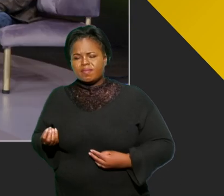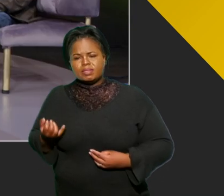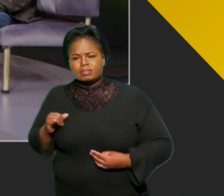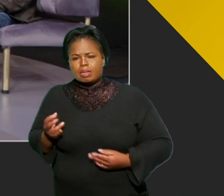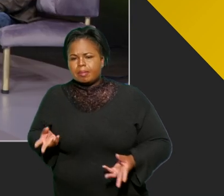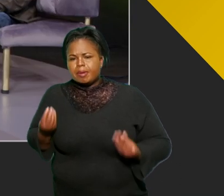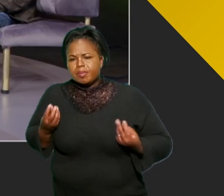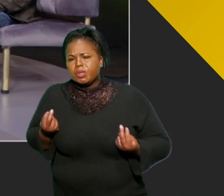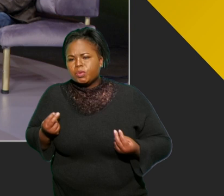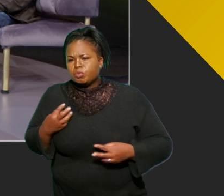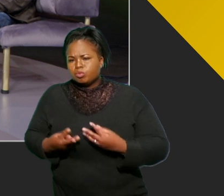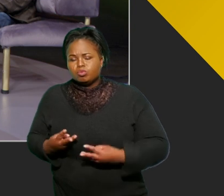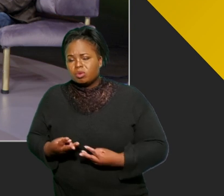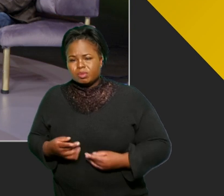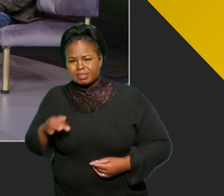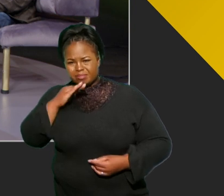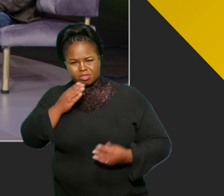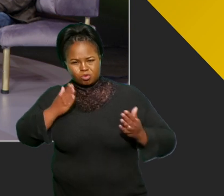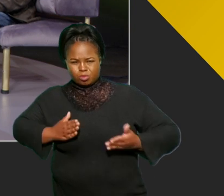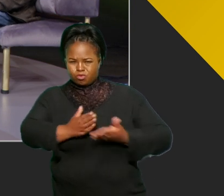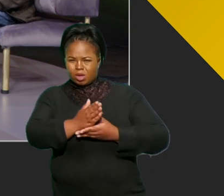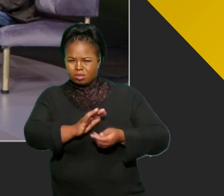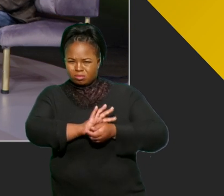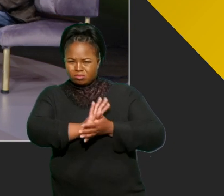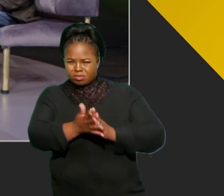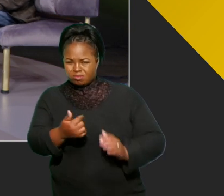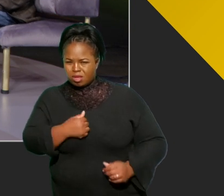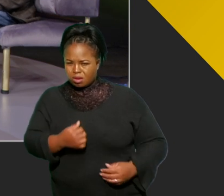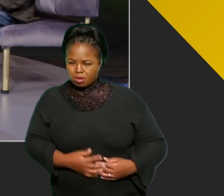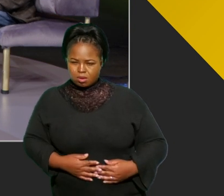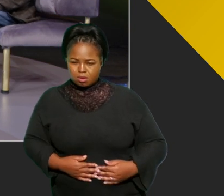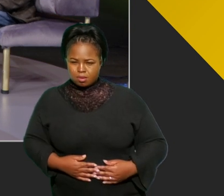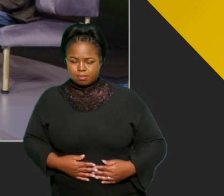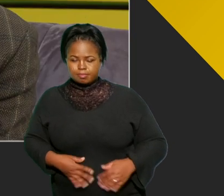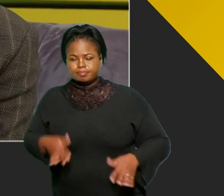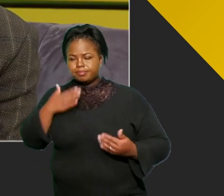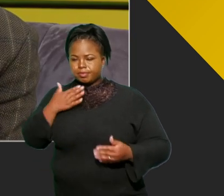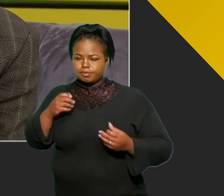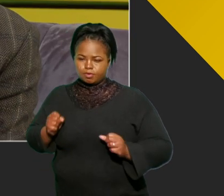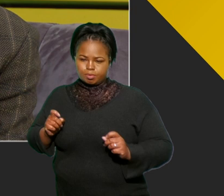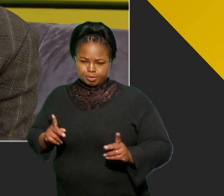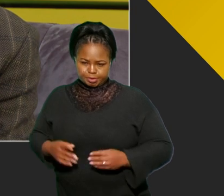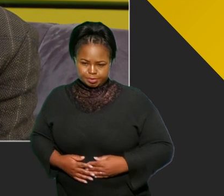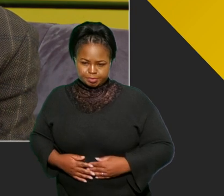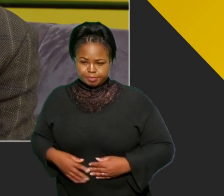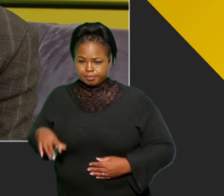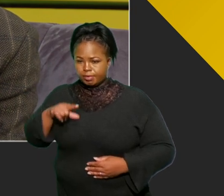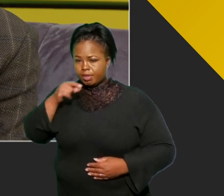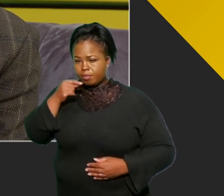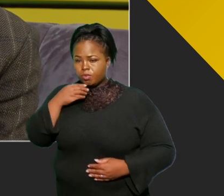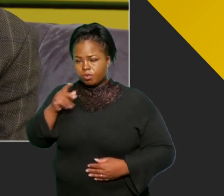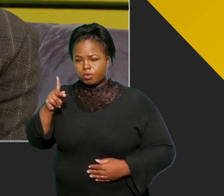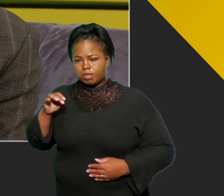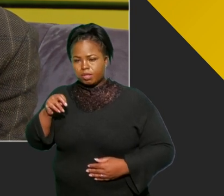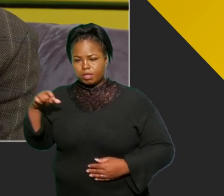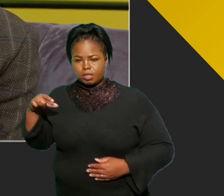or a student? Does that not touch on my human rights? Yeah, well firstly, thanks for the opportunity. Igama lami nguKing